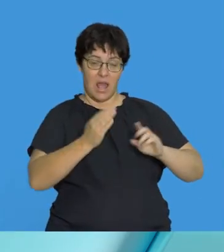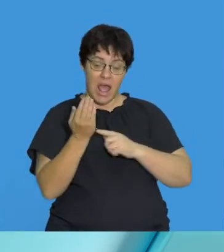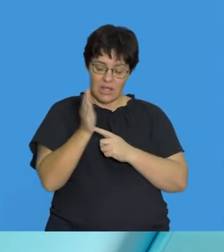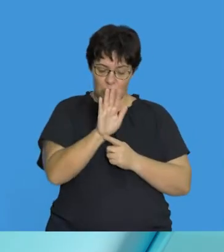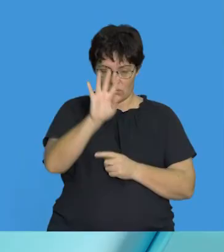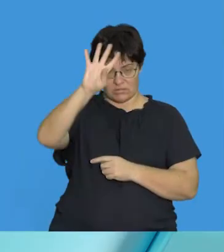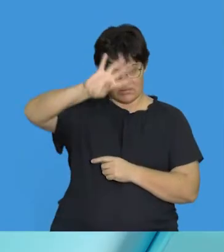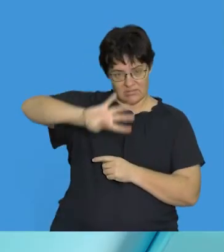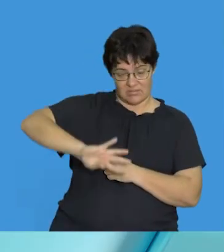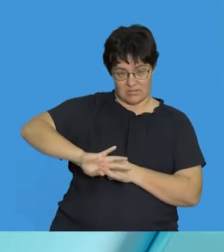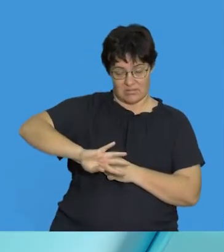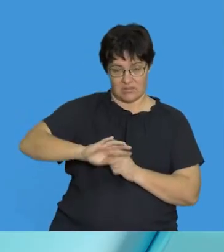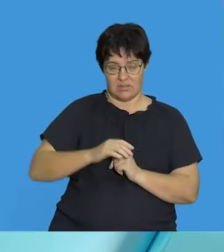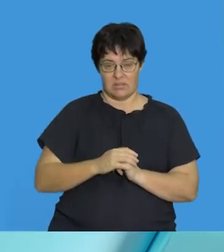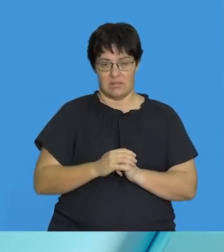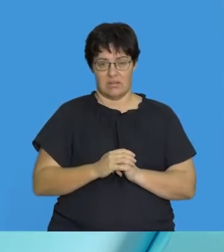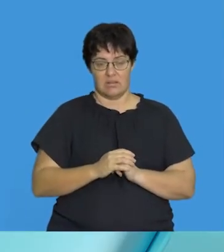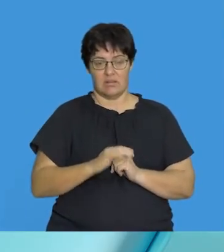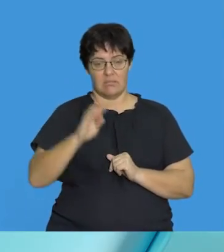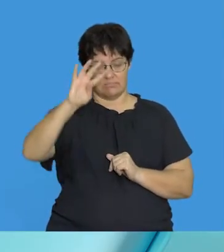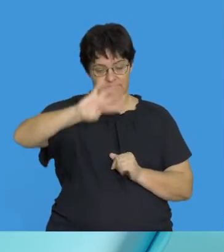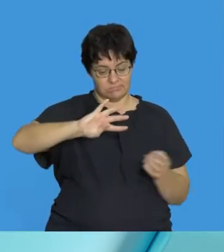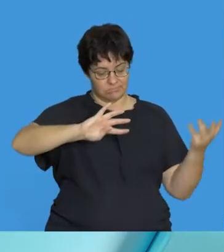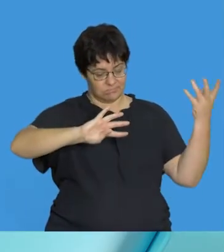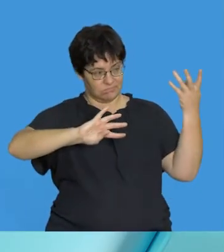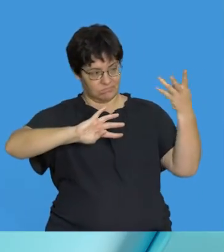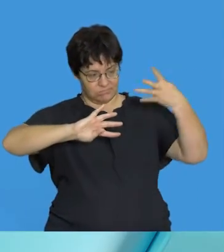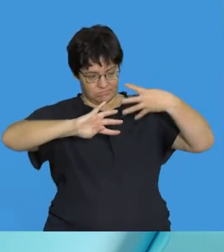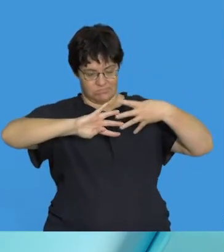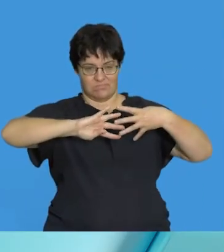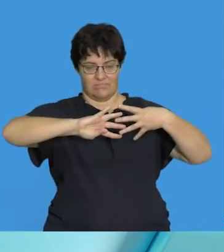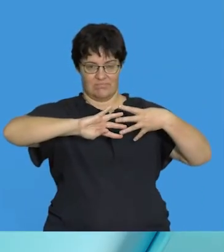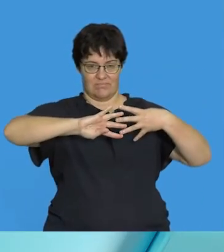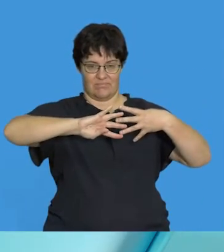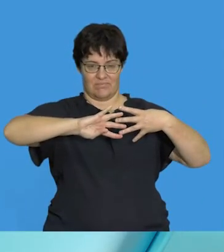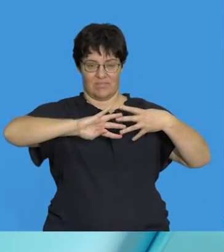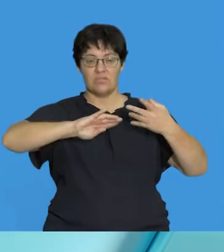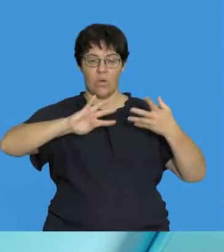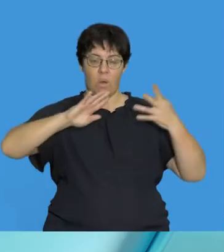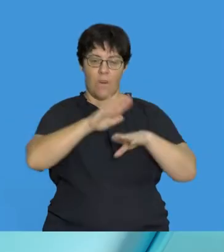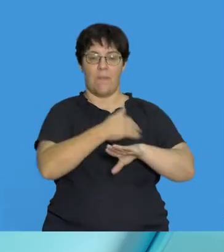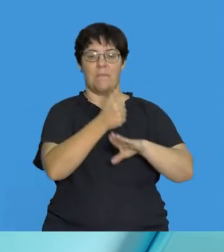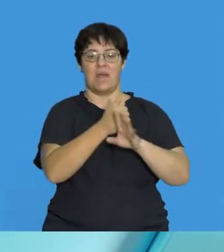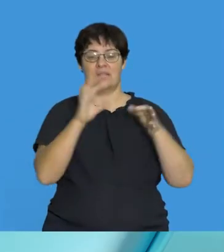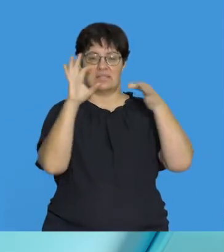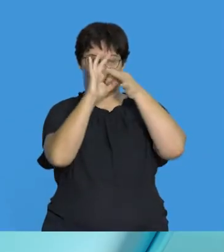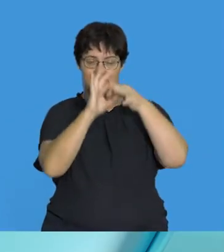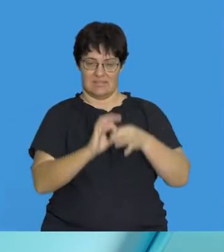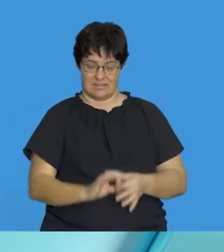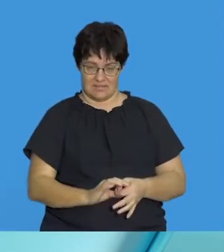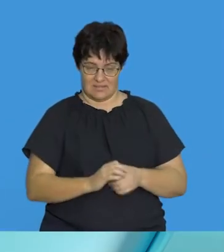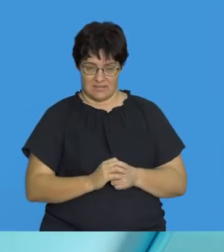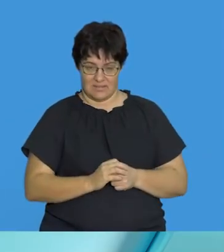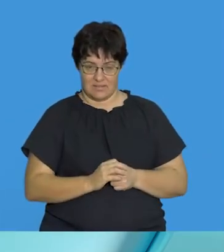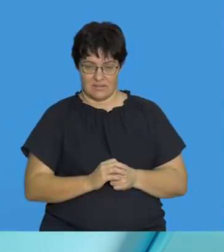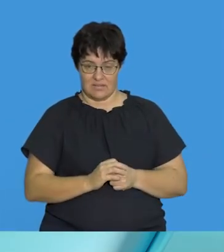strand, exposing a template. The RNA polymerase brings in the free RNA nucleotides to base pair with the